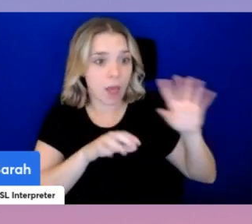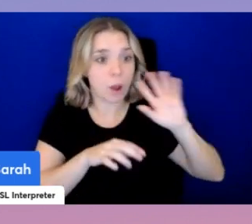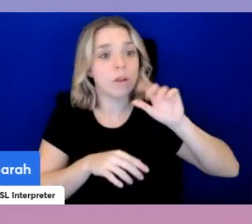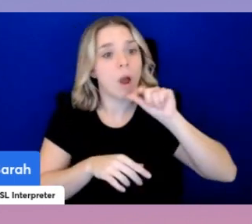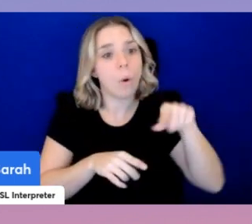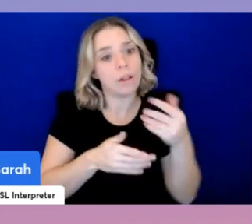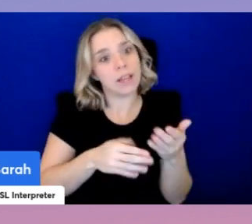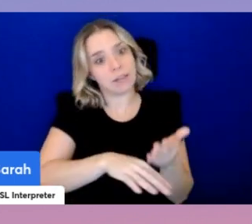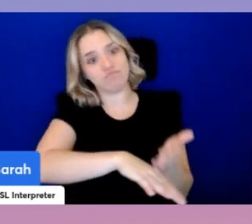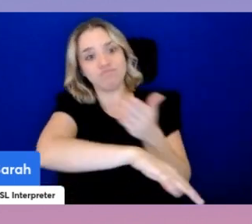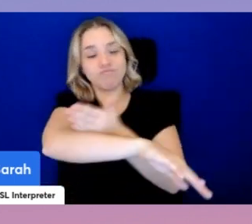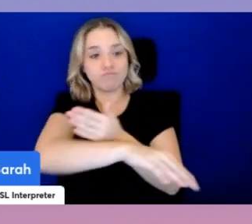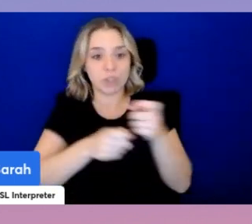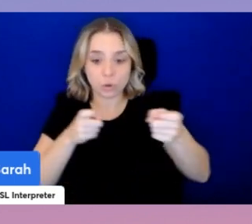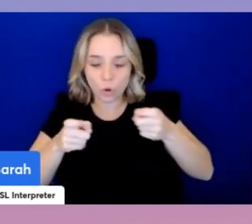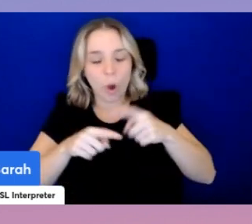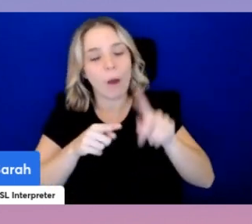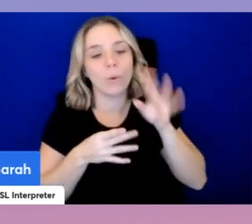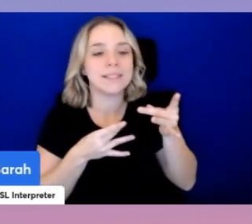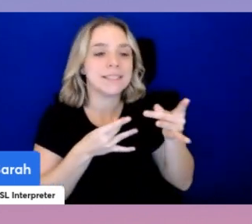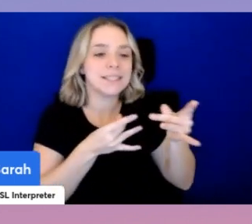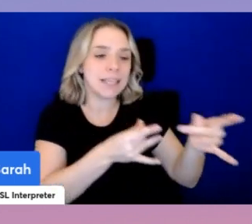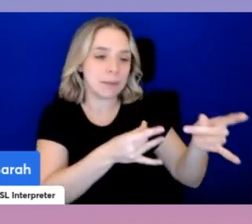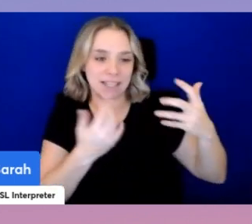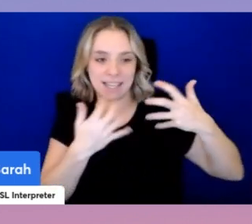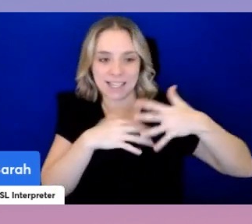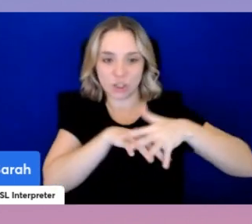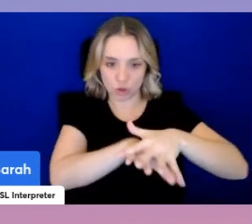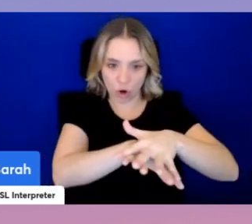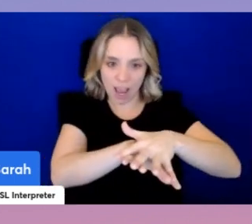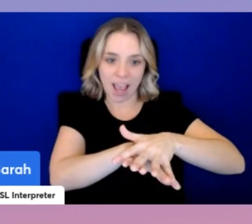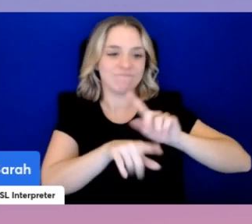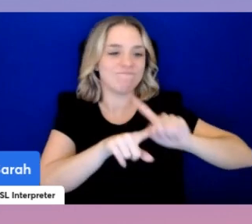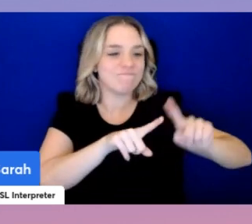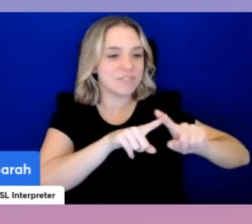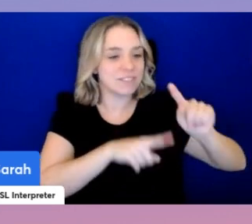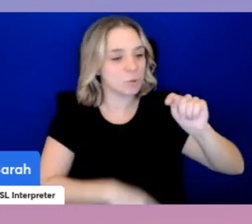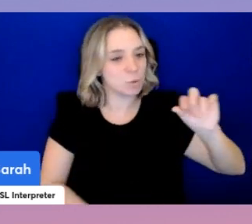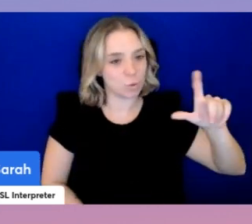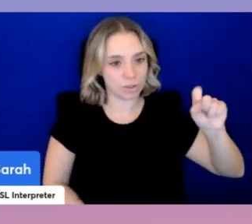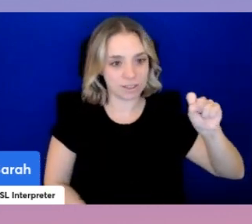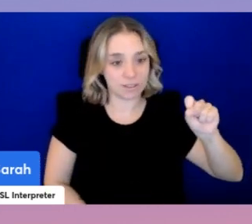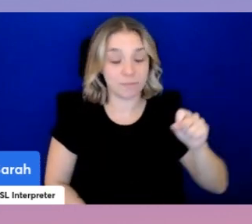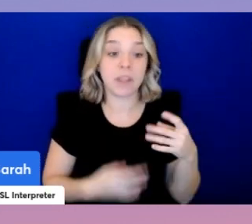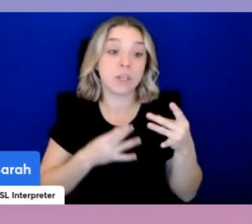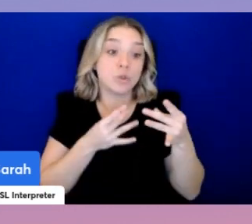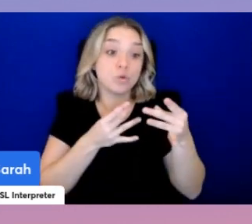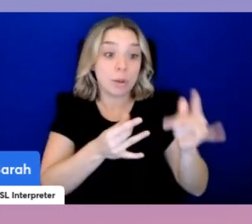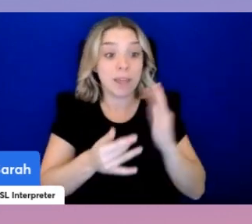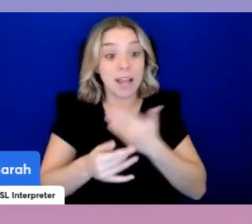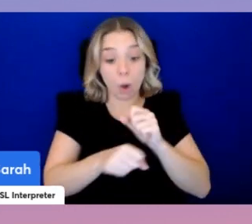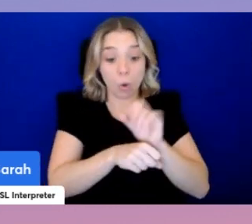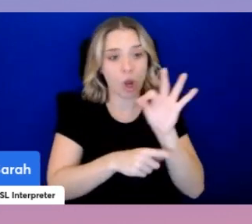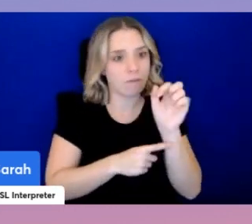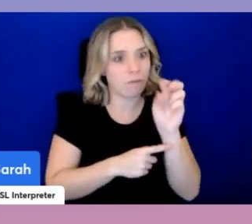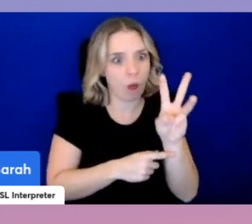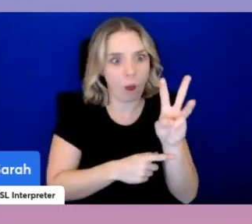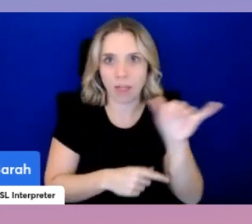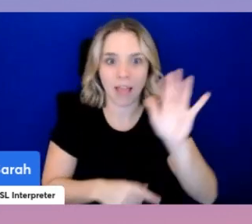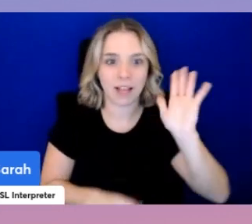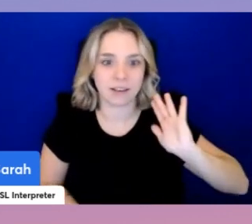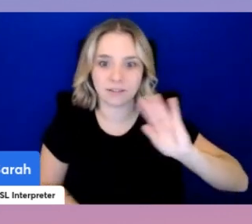also seamlessly integrate with other great tools, and streamlining our workflow like never